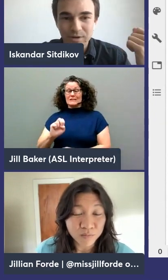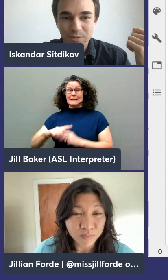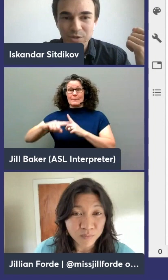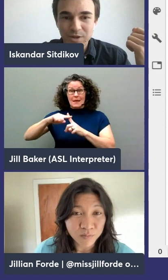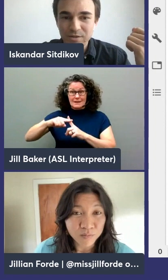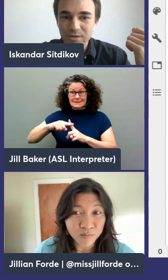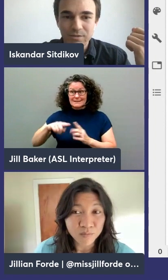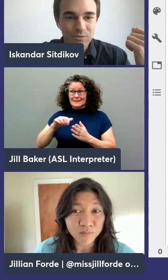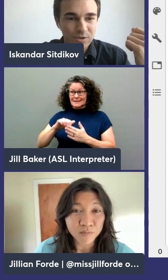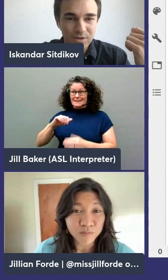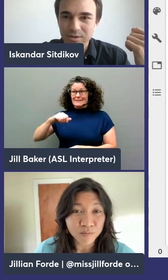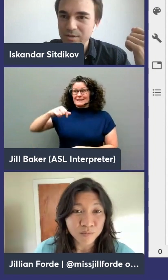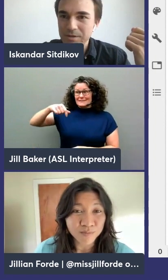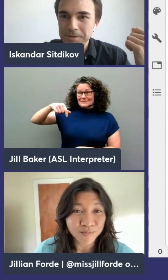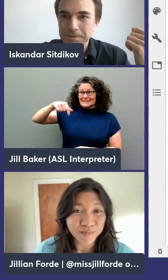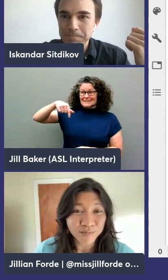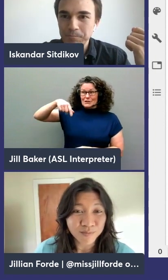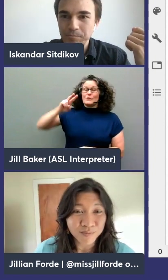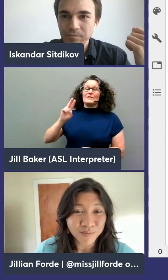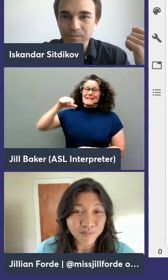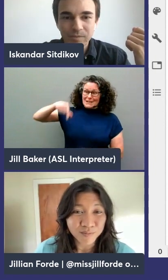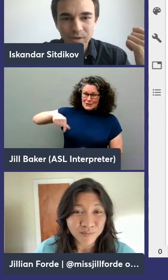our optimizer with this